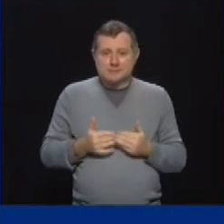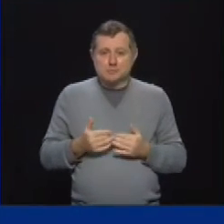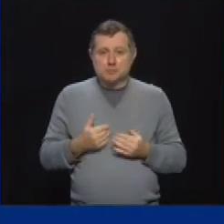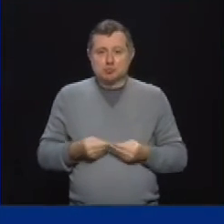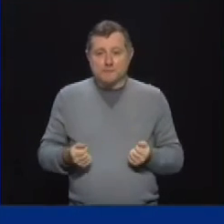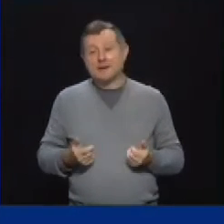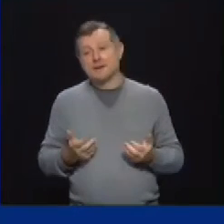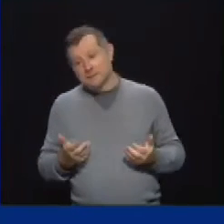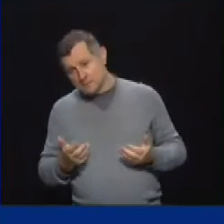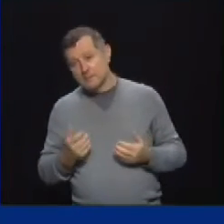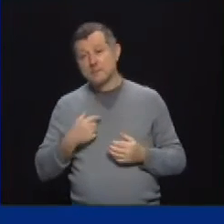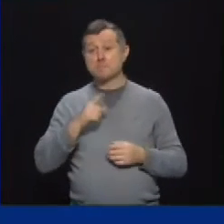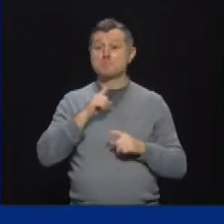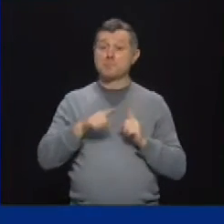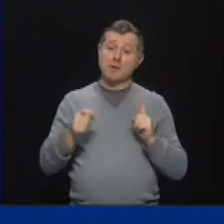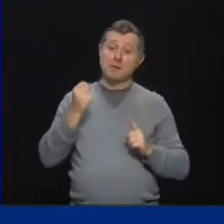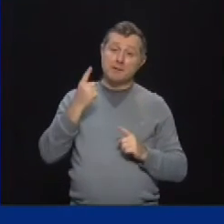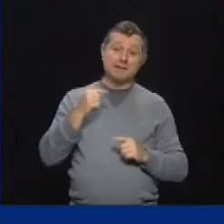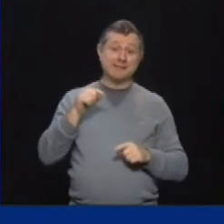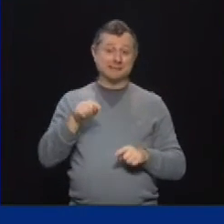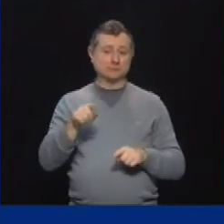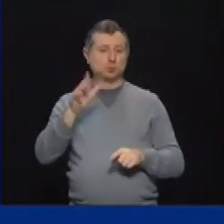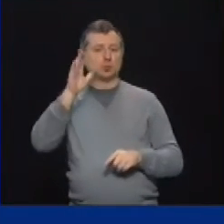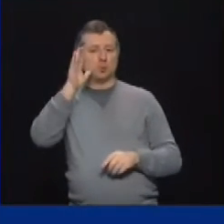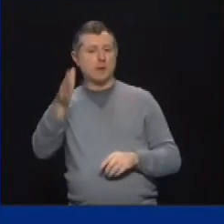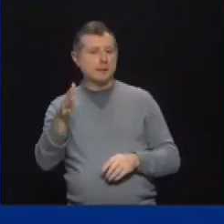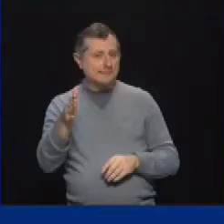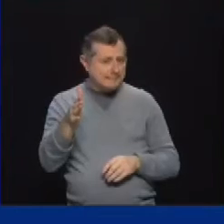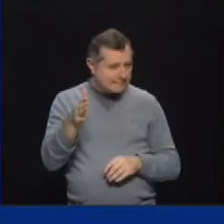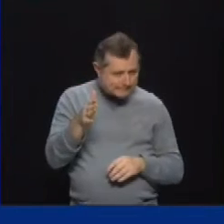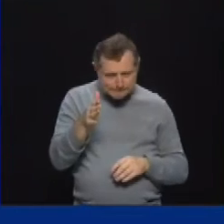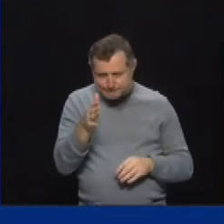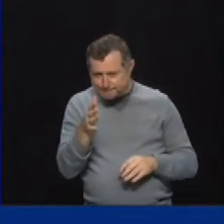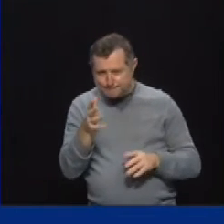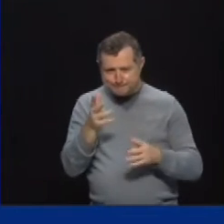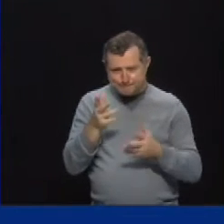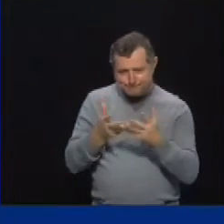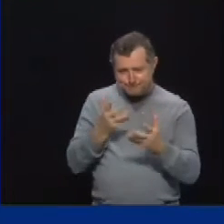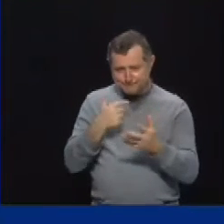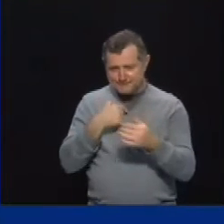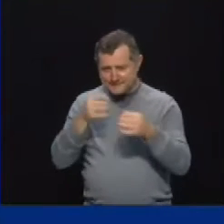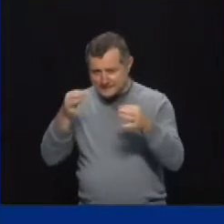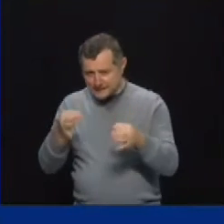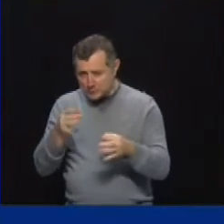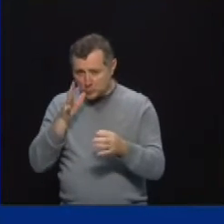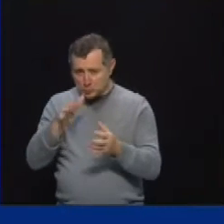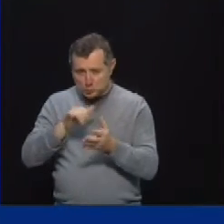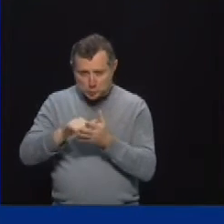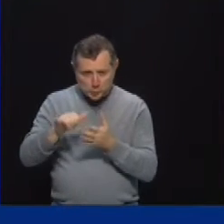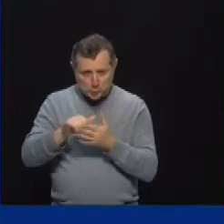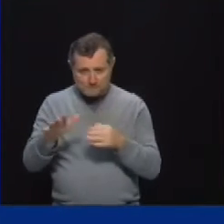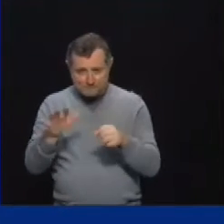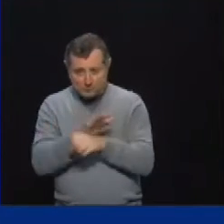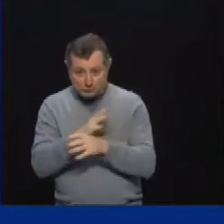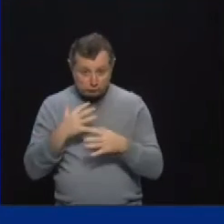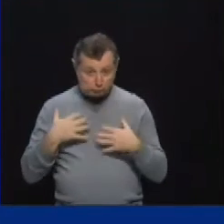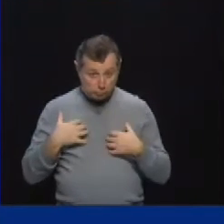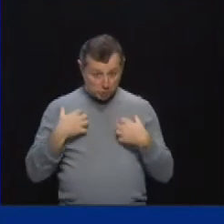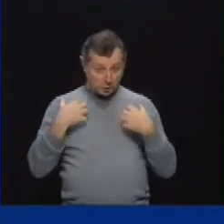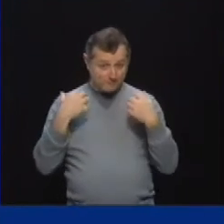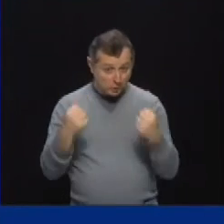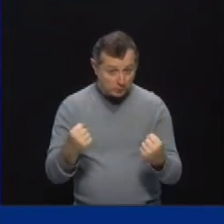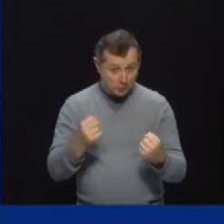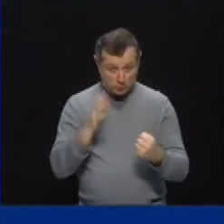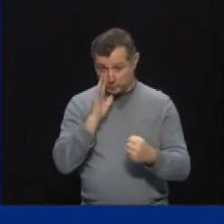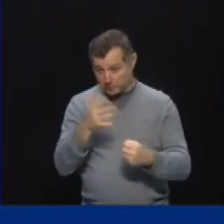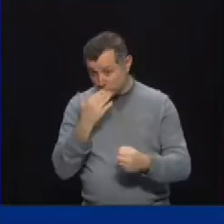going to define New York and whether or not we're going to have a full recovery and whether or not we're able to take care of people who find themselves on the streets,